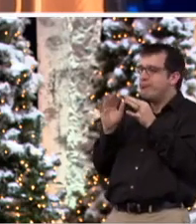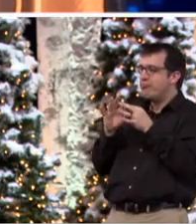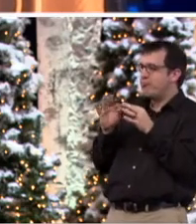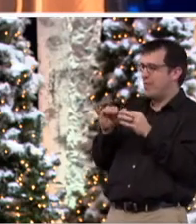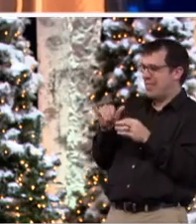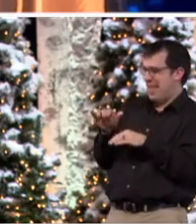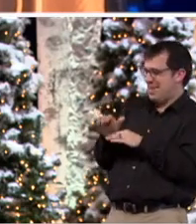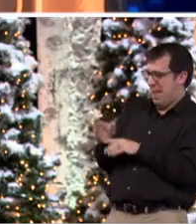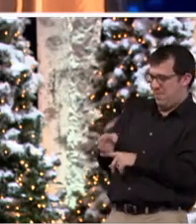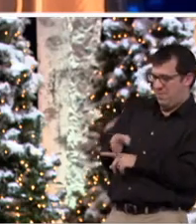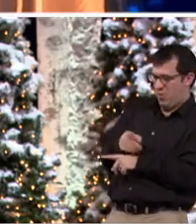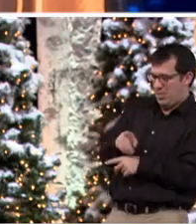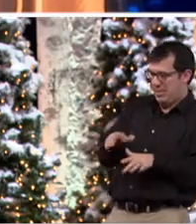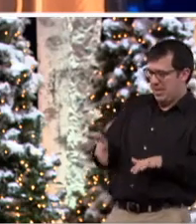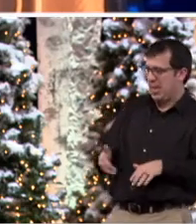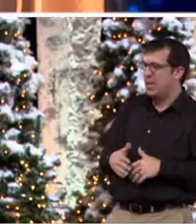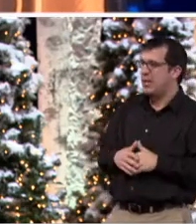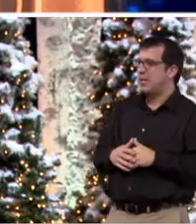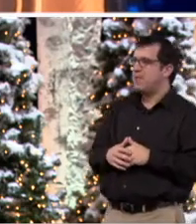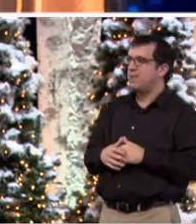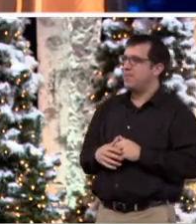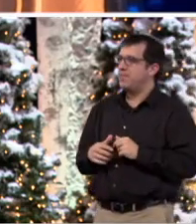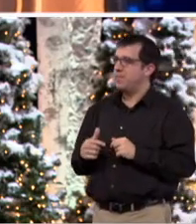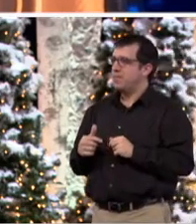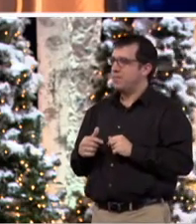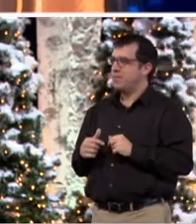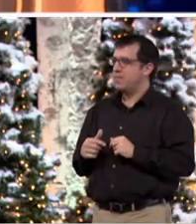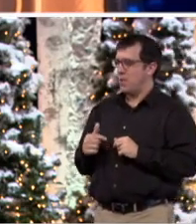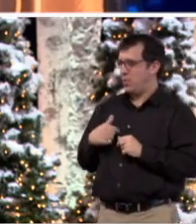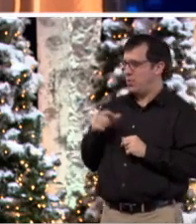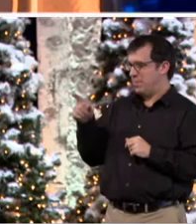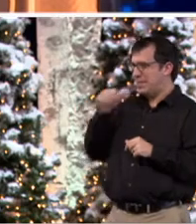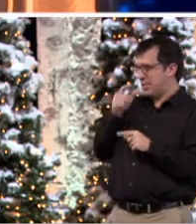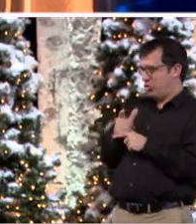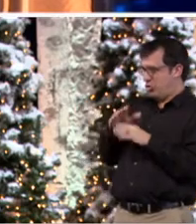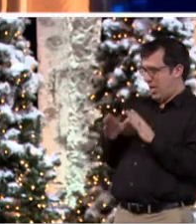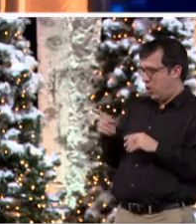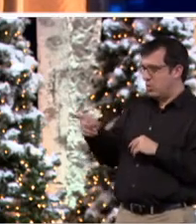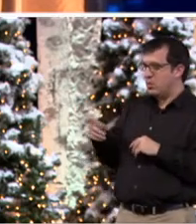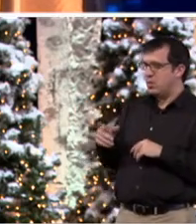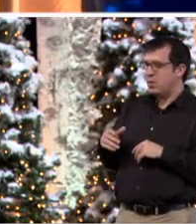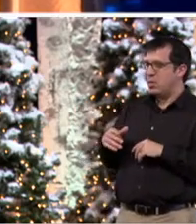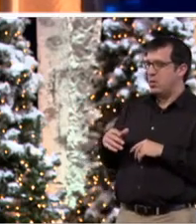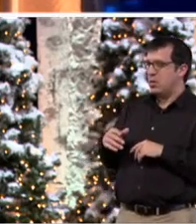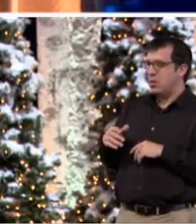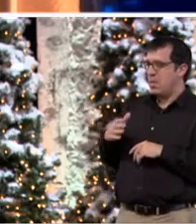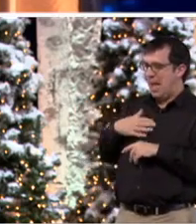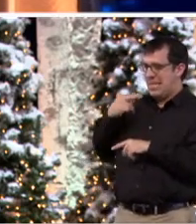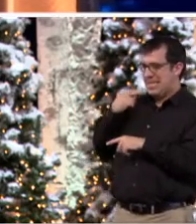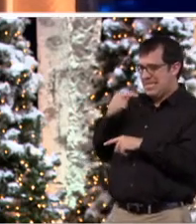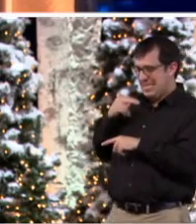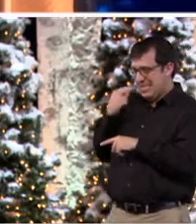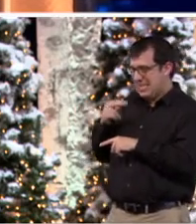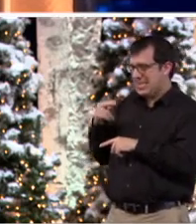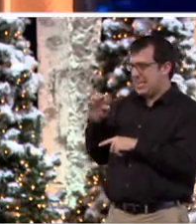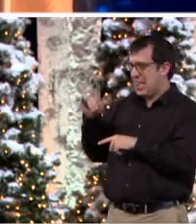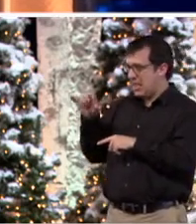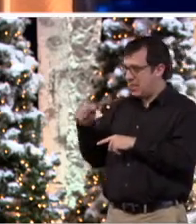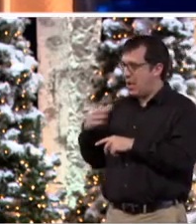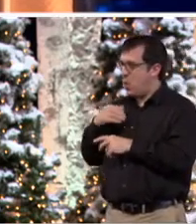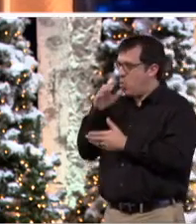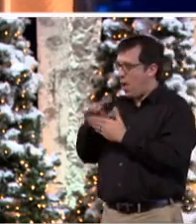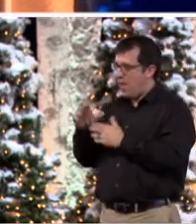before he died, I was in the room at my sister's house with my niece, Alyssa, and my wife,